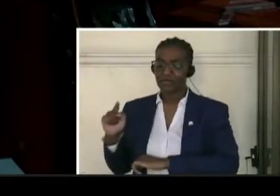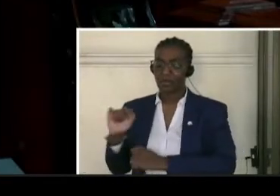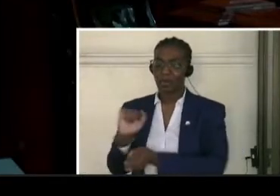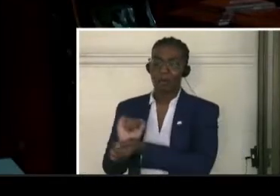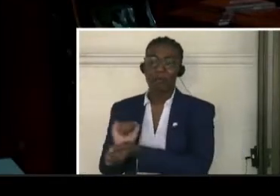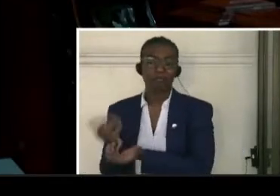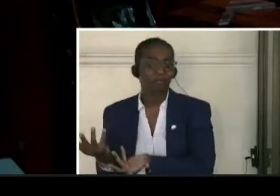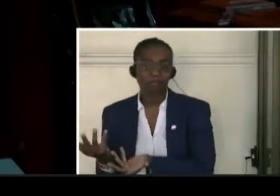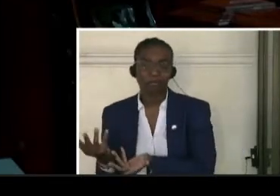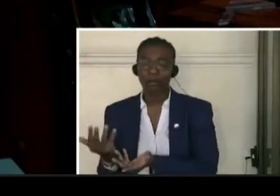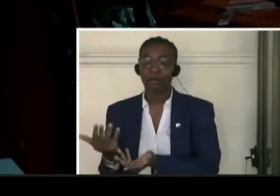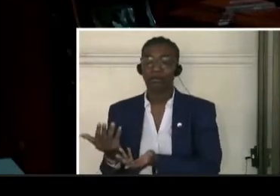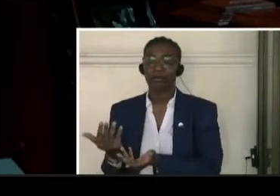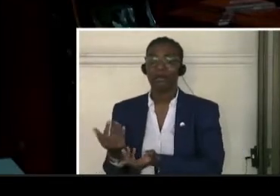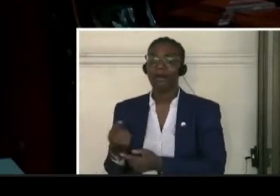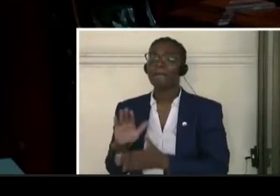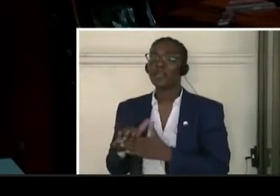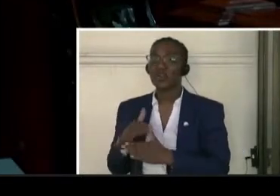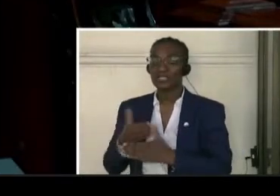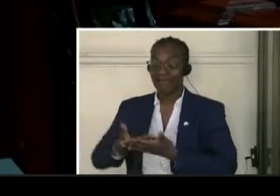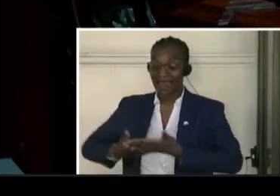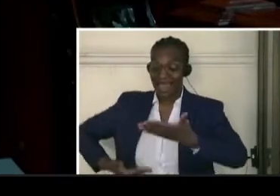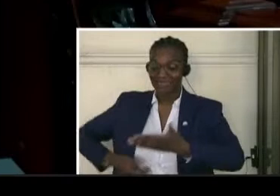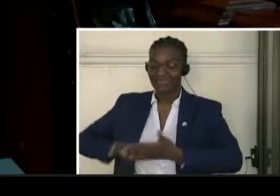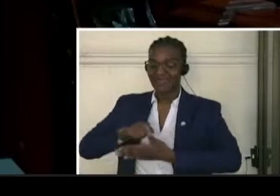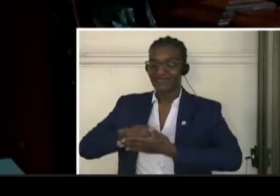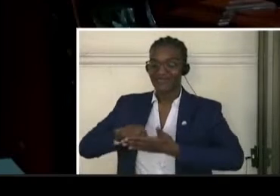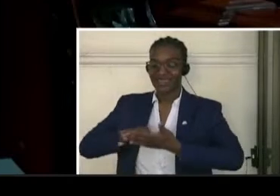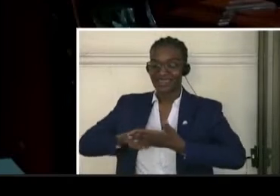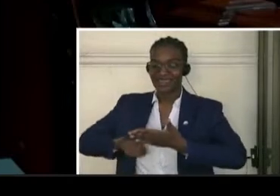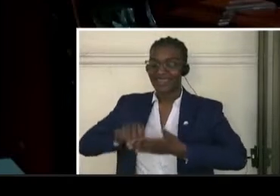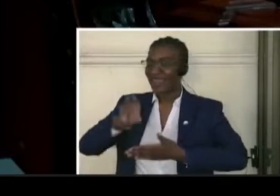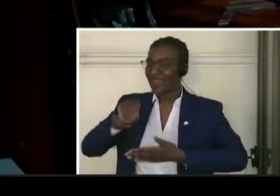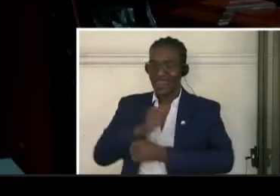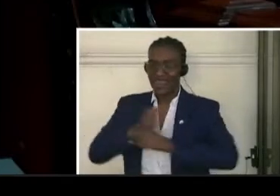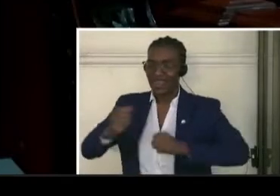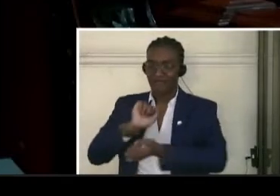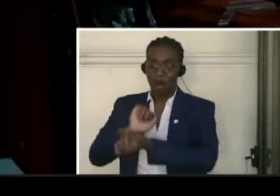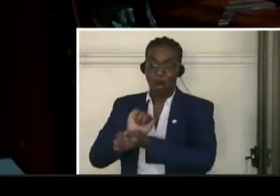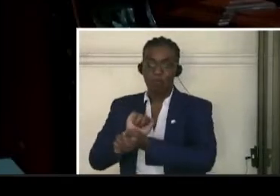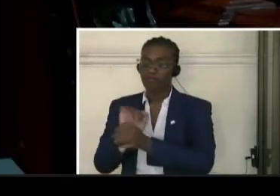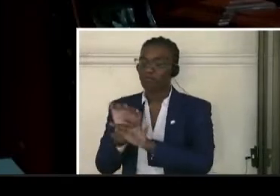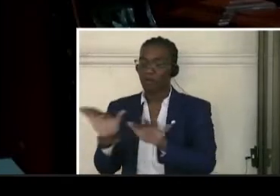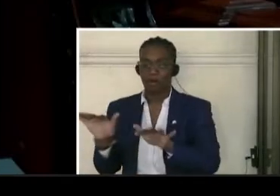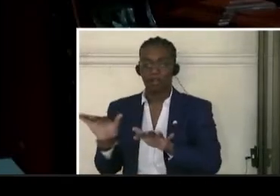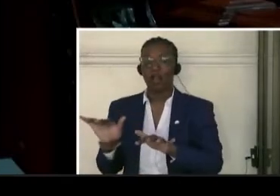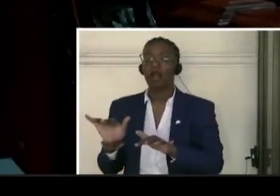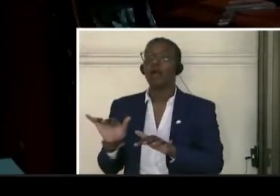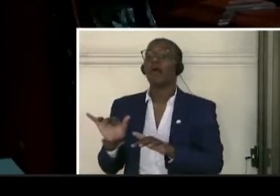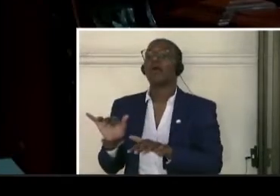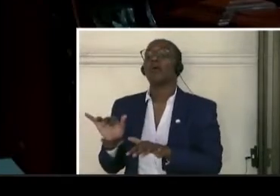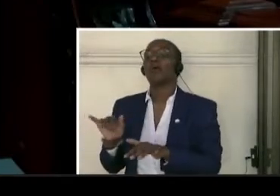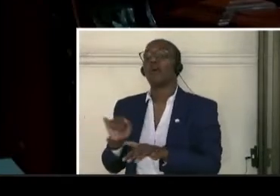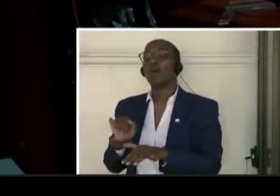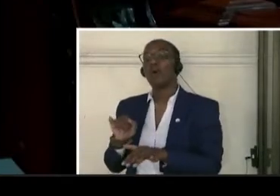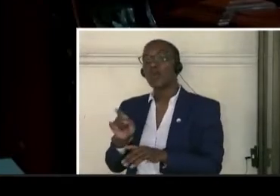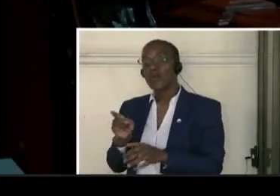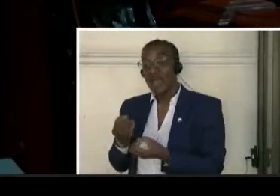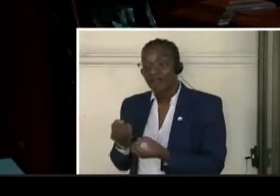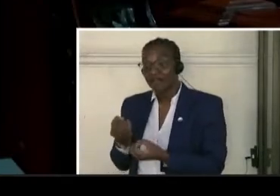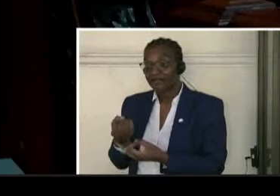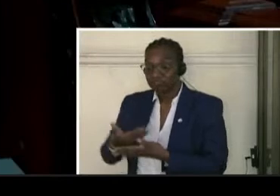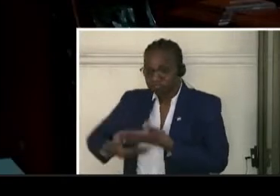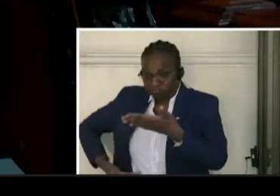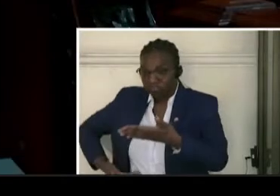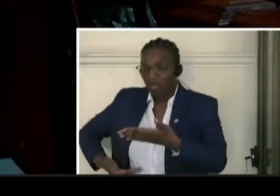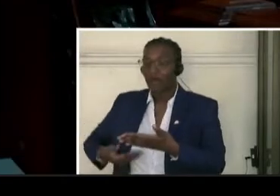prosecute because there is a letter that they've written that they are not going to prosecute on the matter. And we have sent that letter